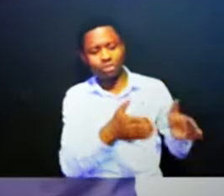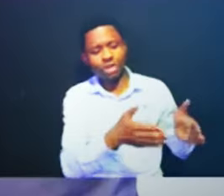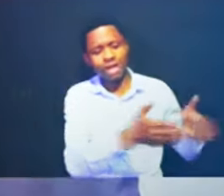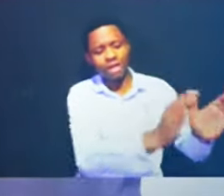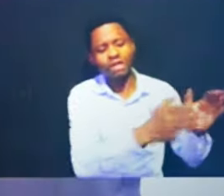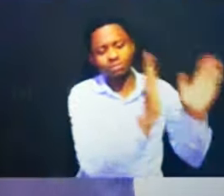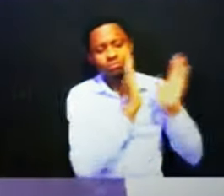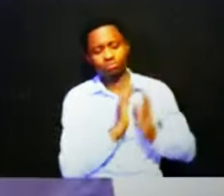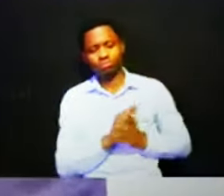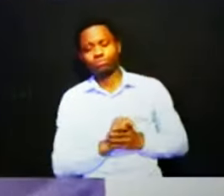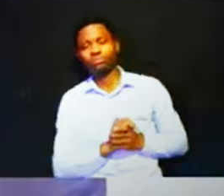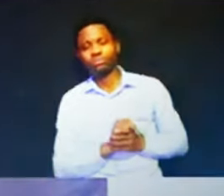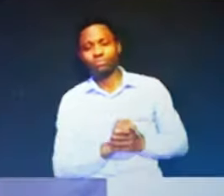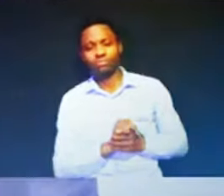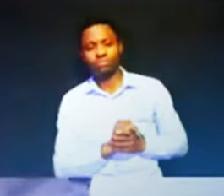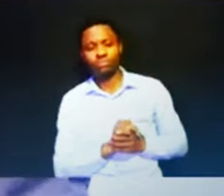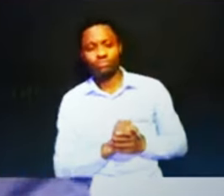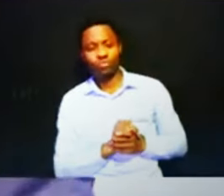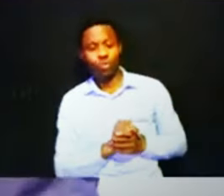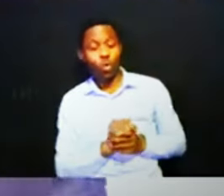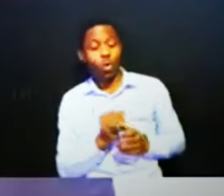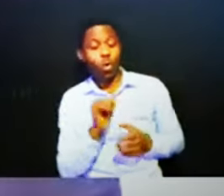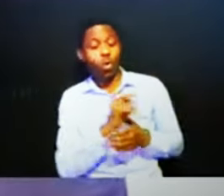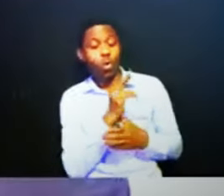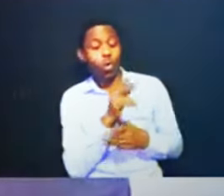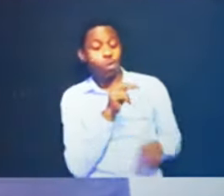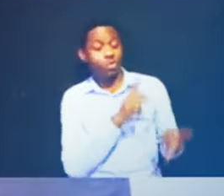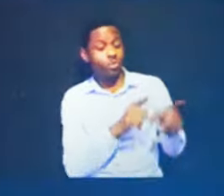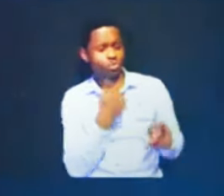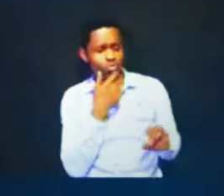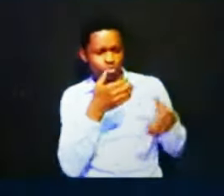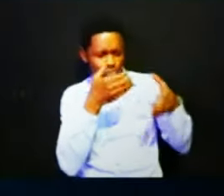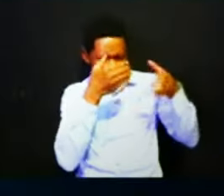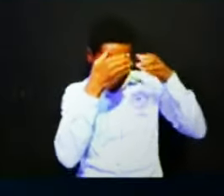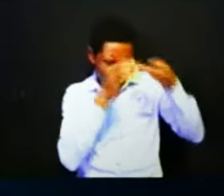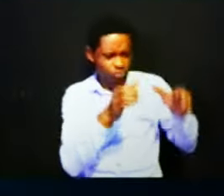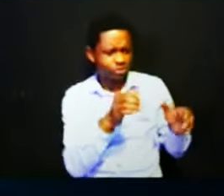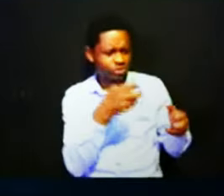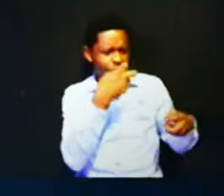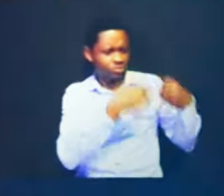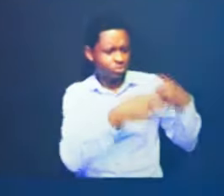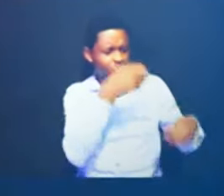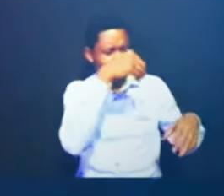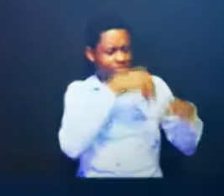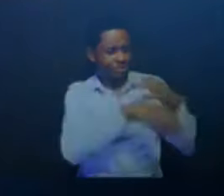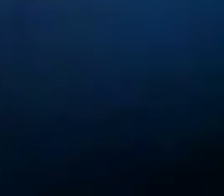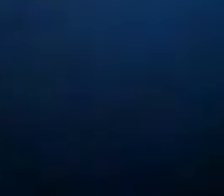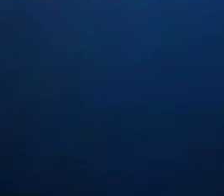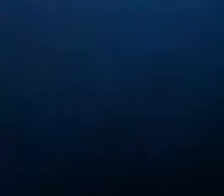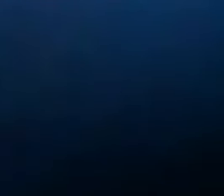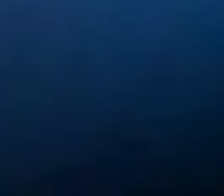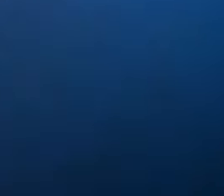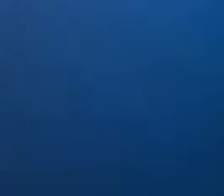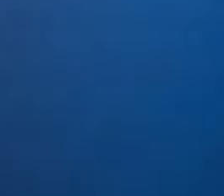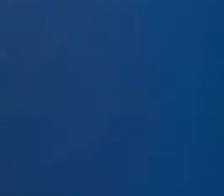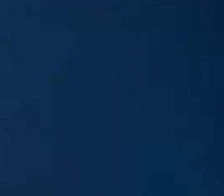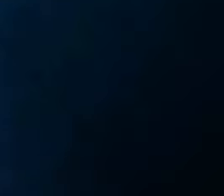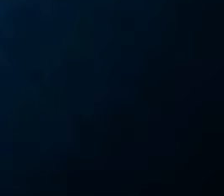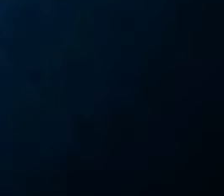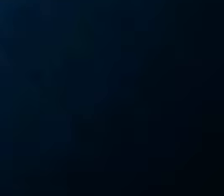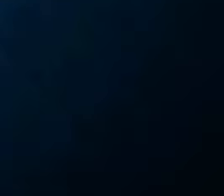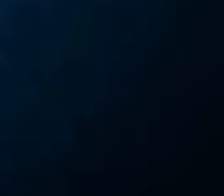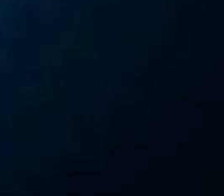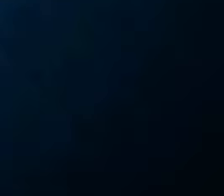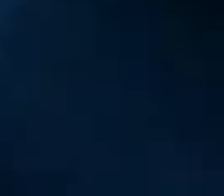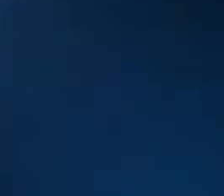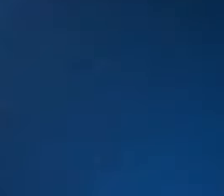an institution. Such people must be dealt with. The